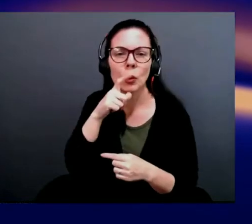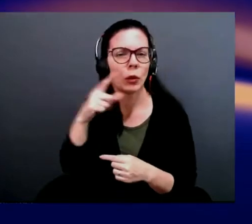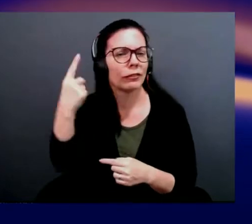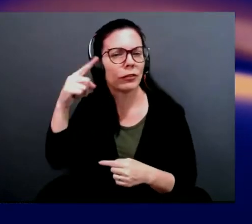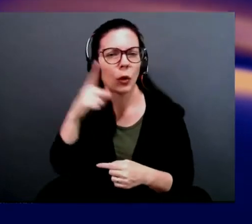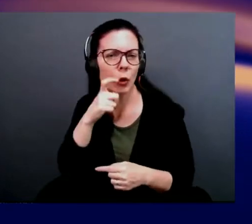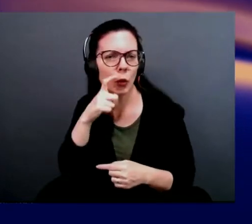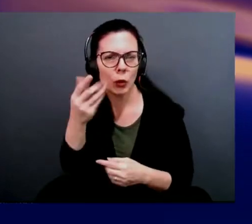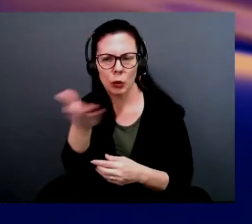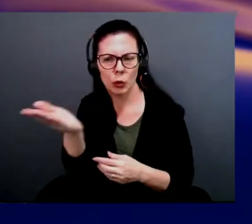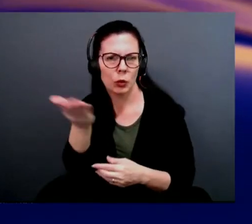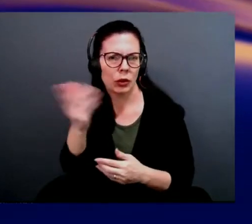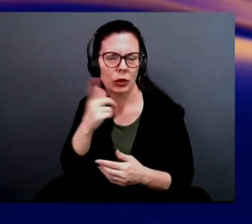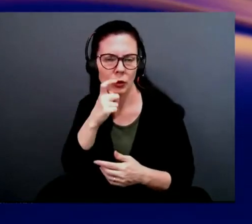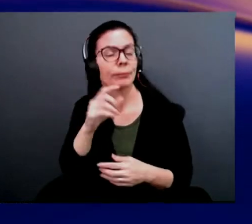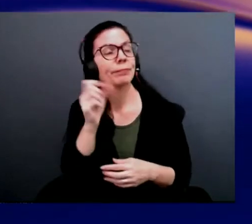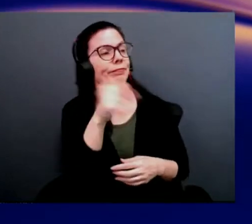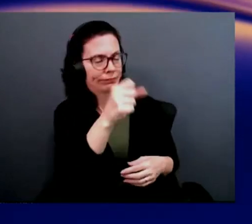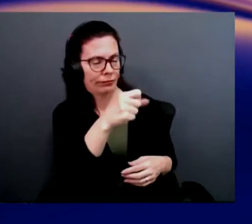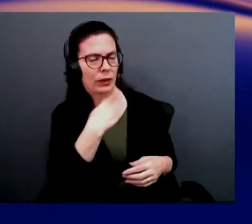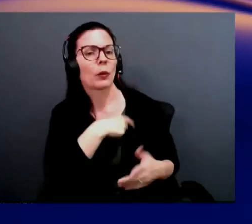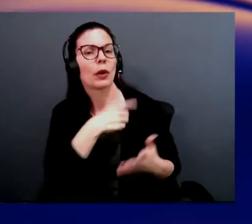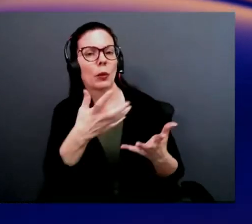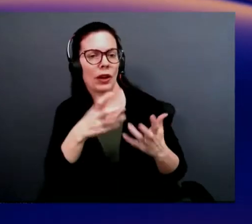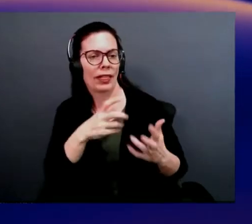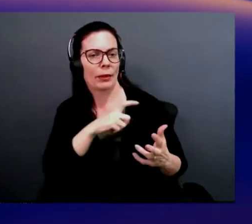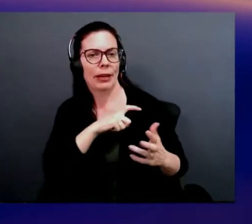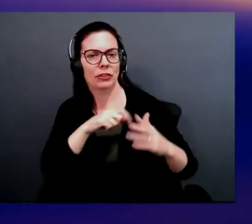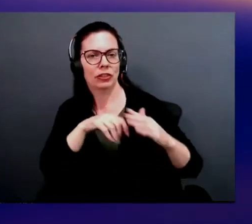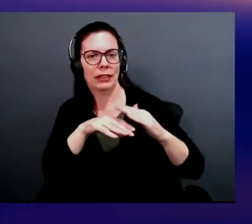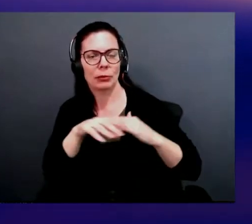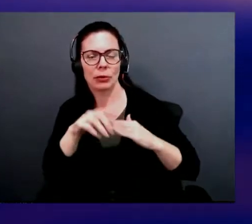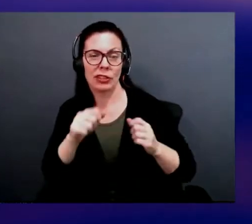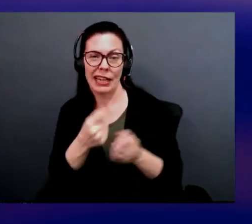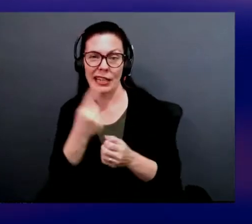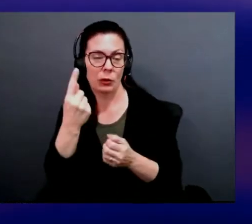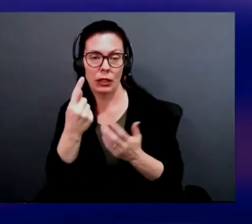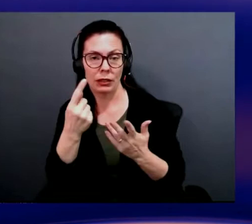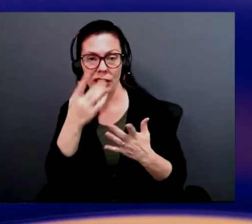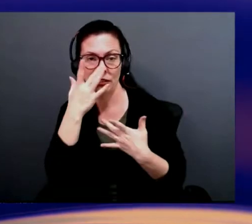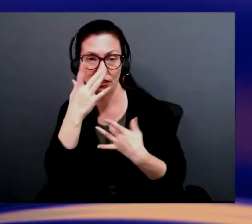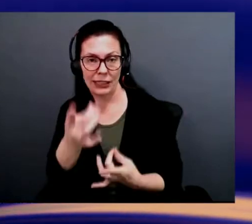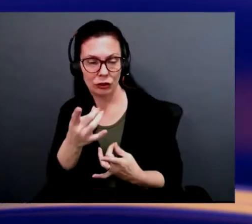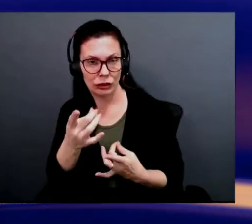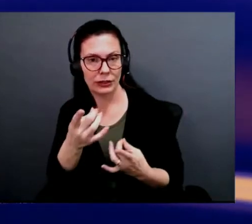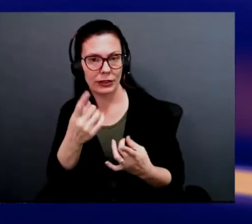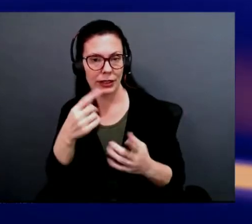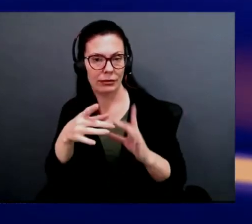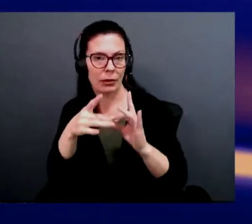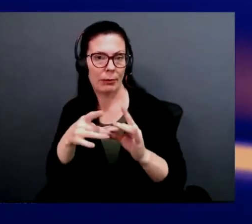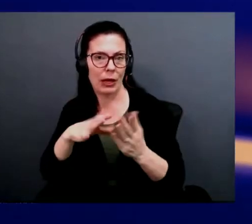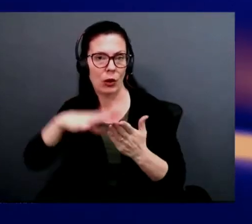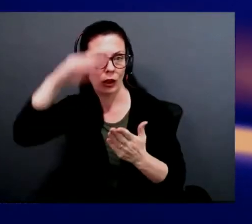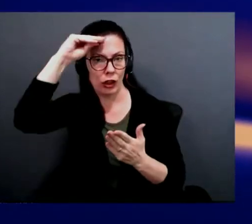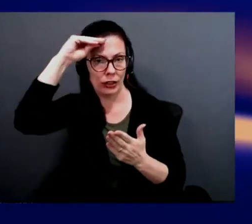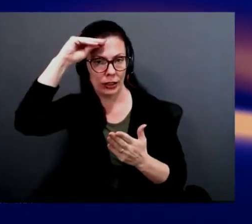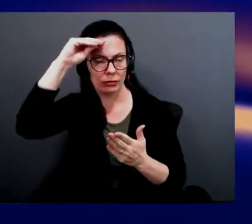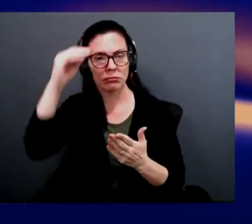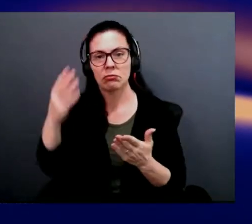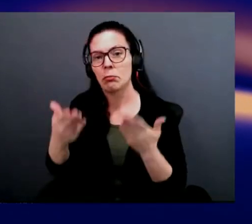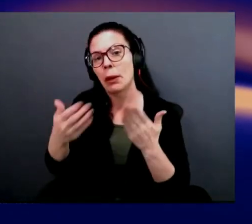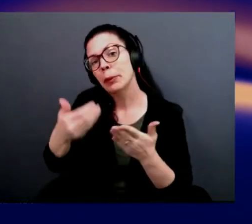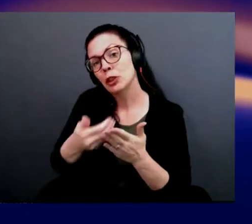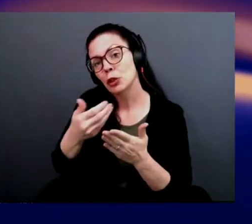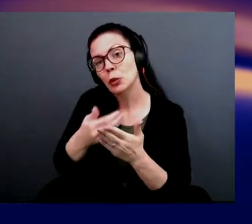Certainly. So we wanted to make the badges accessible to pretty much anyone who's interested in learning. So if you're new to cloud